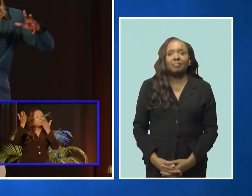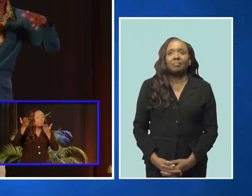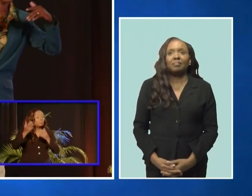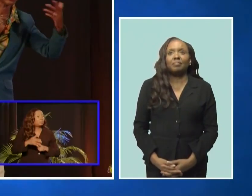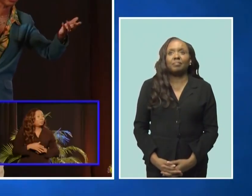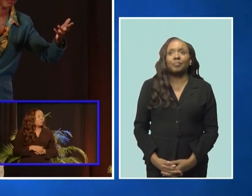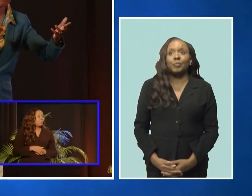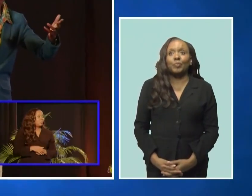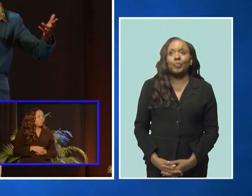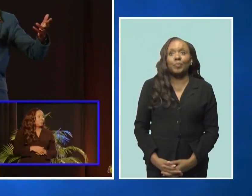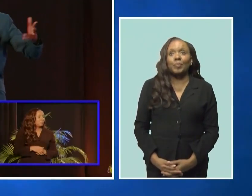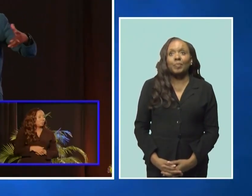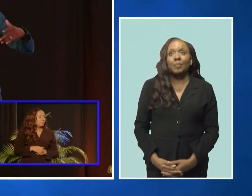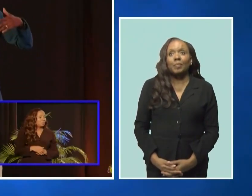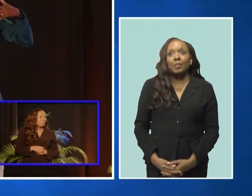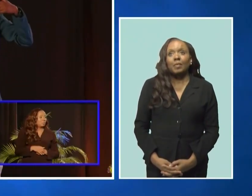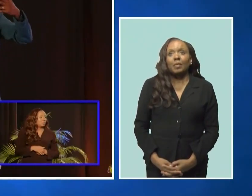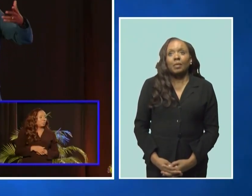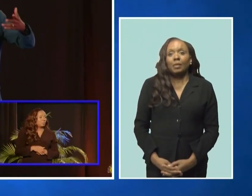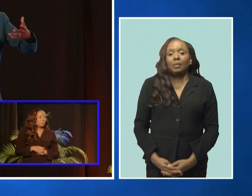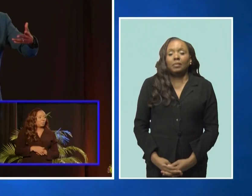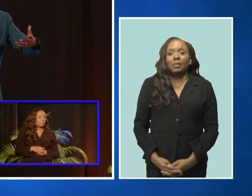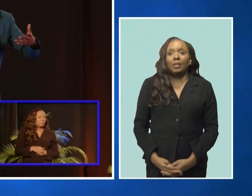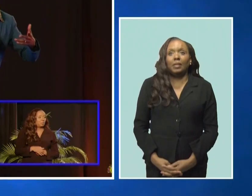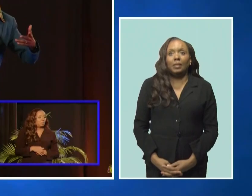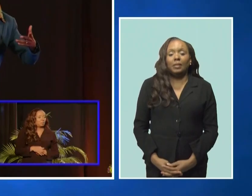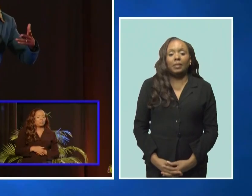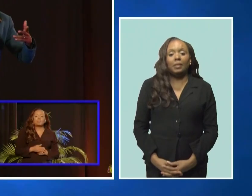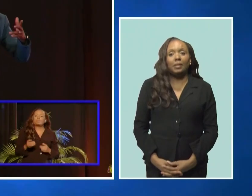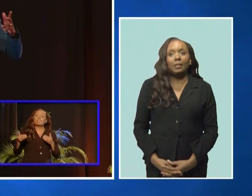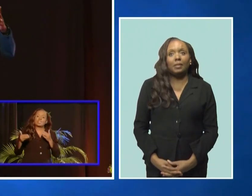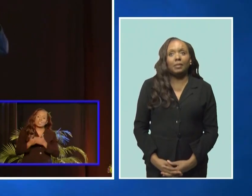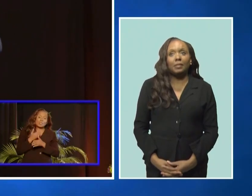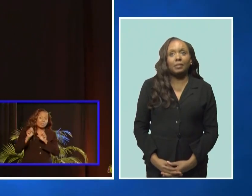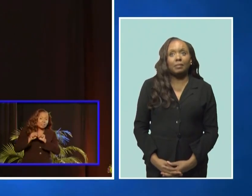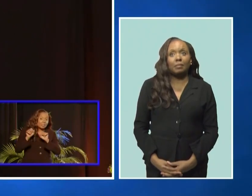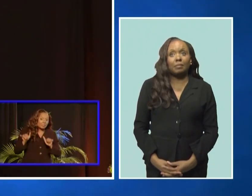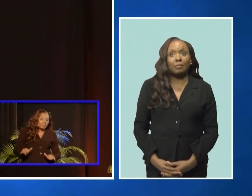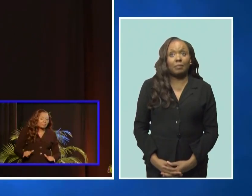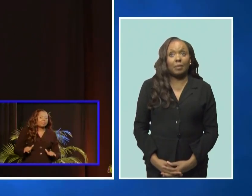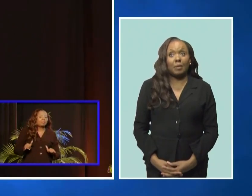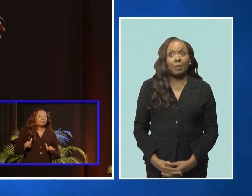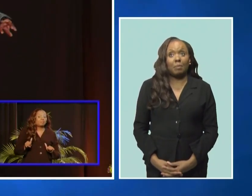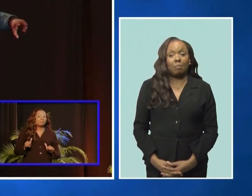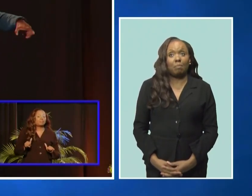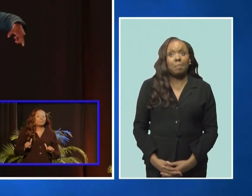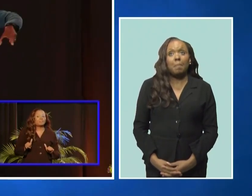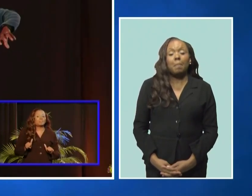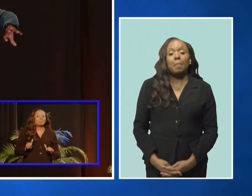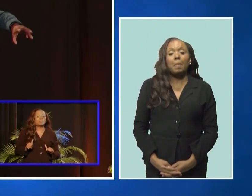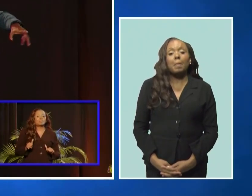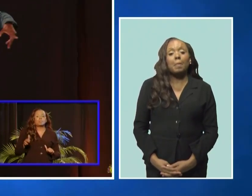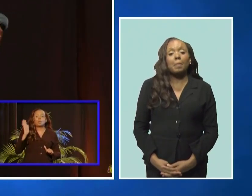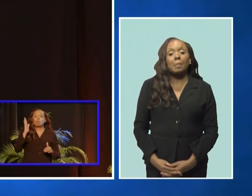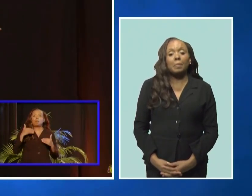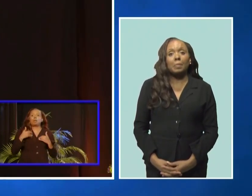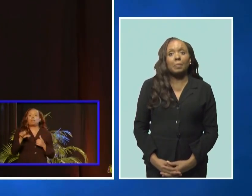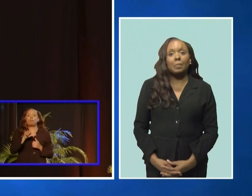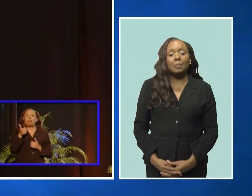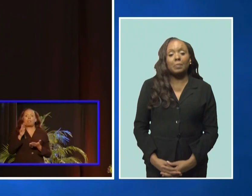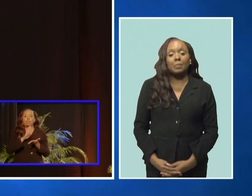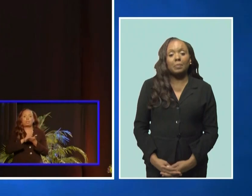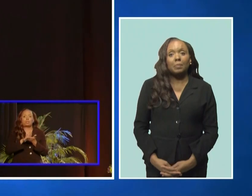This new system that we are proposing will have feeder